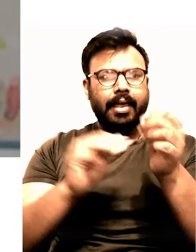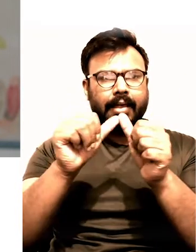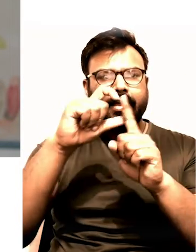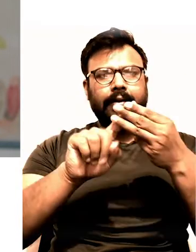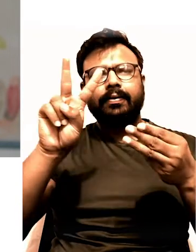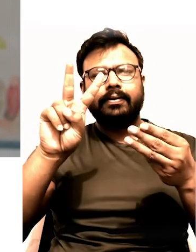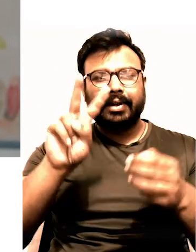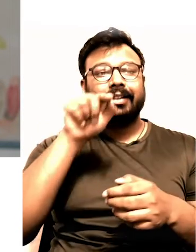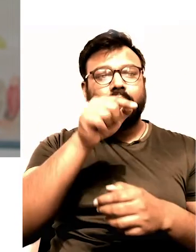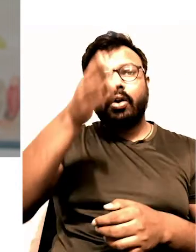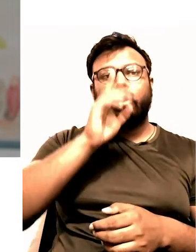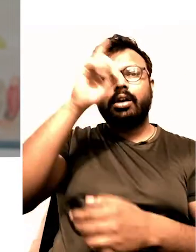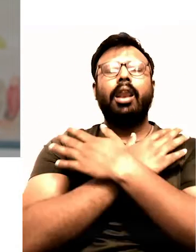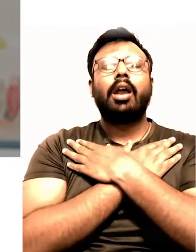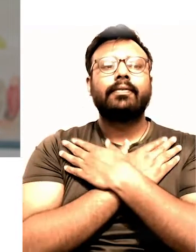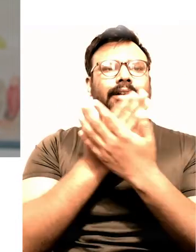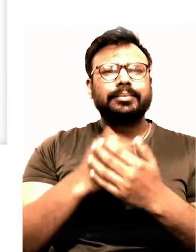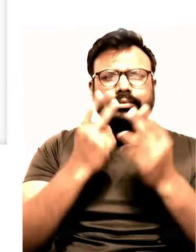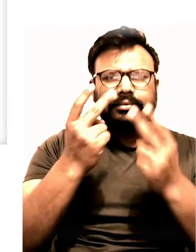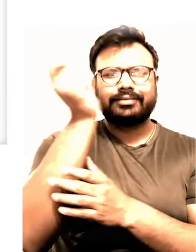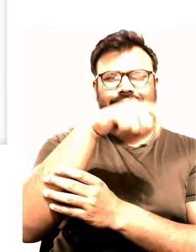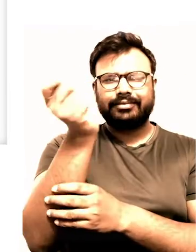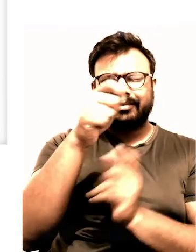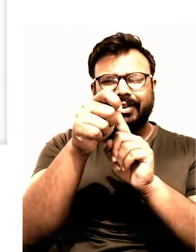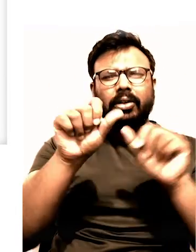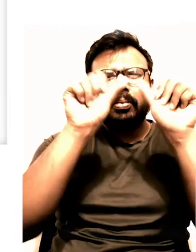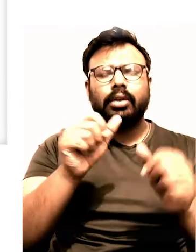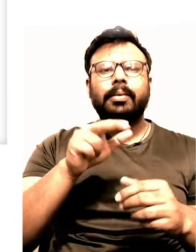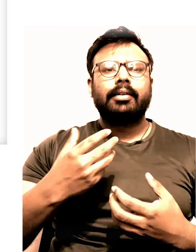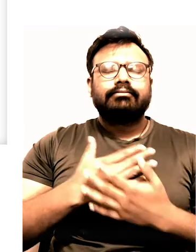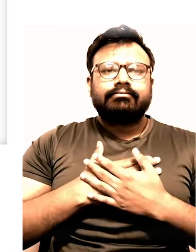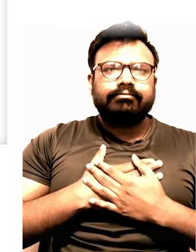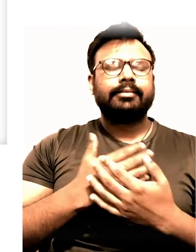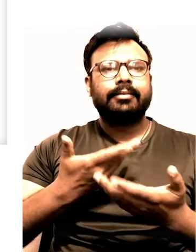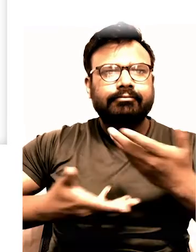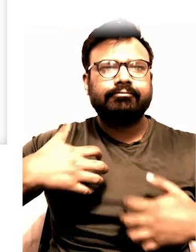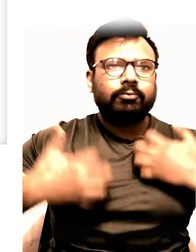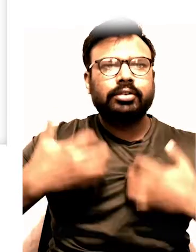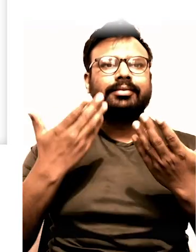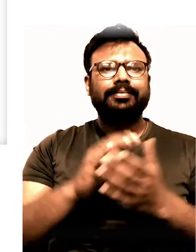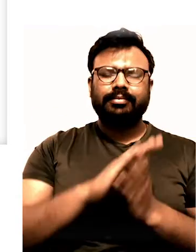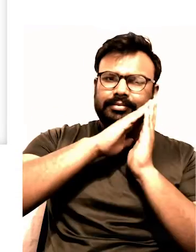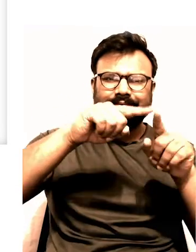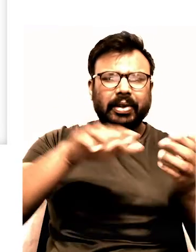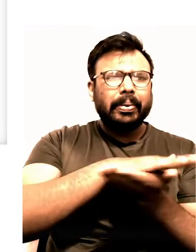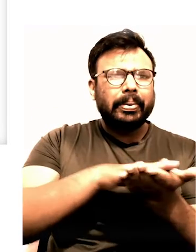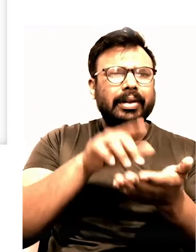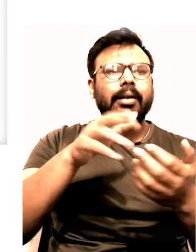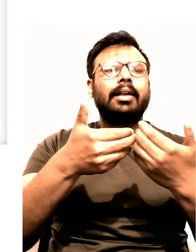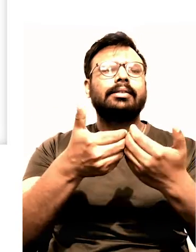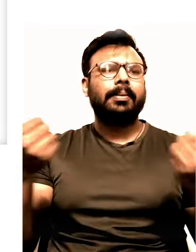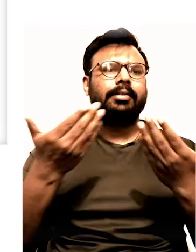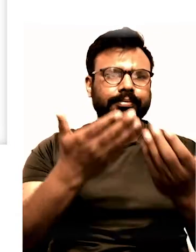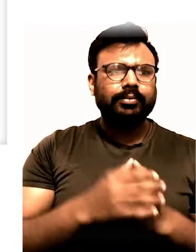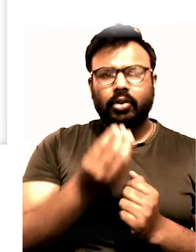we examine the lower half of Sheikh's painting, we see red linear houses at the bottom left corner and seated